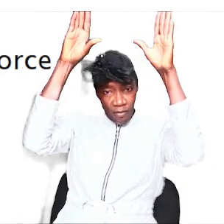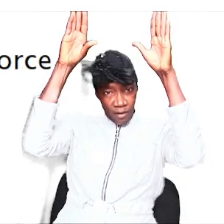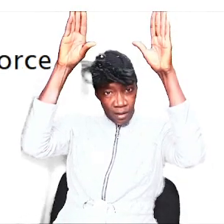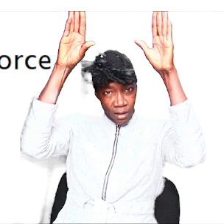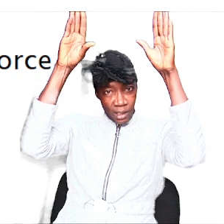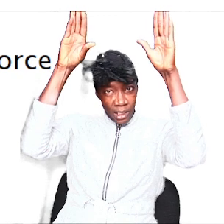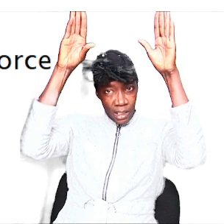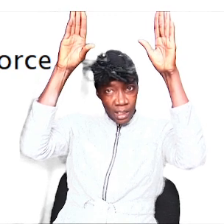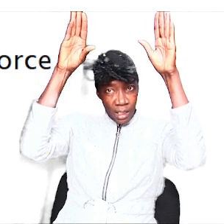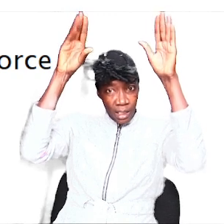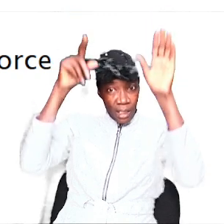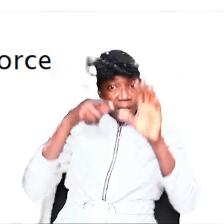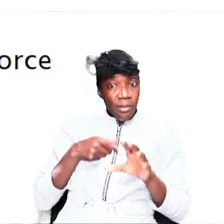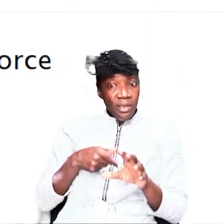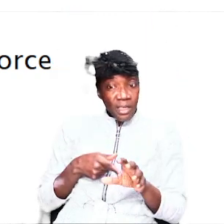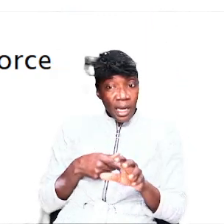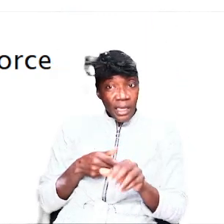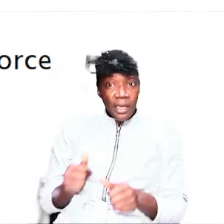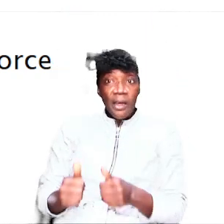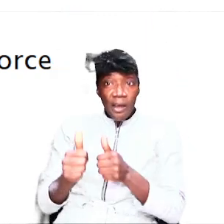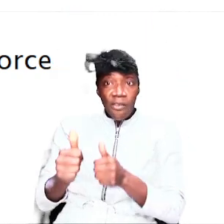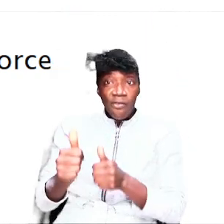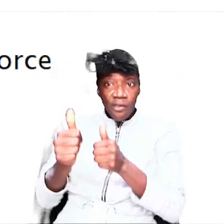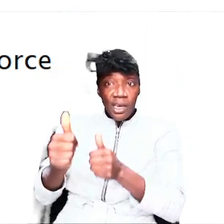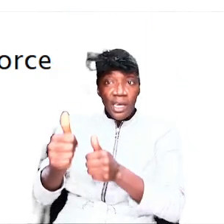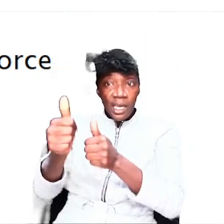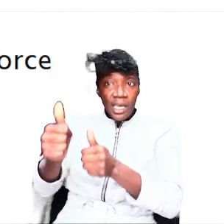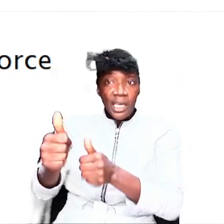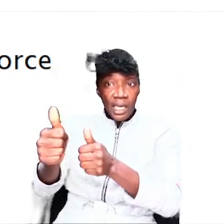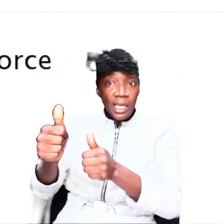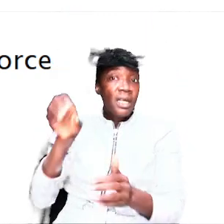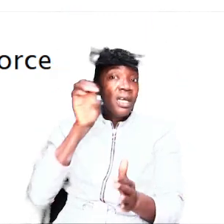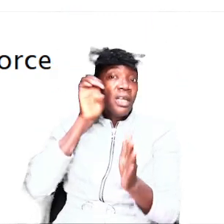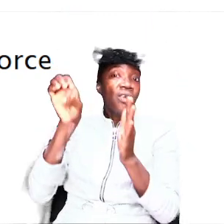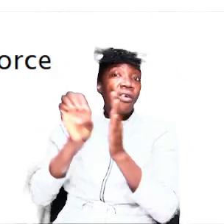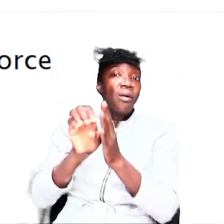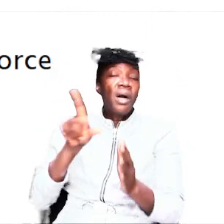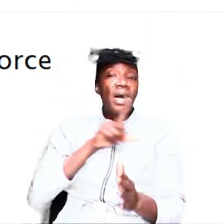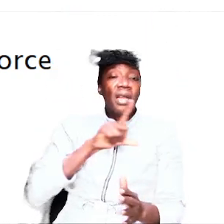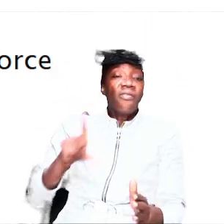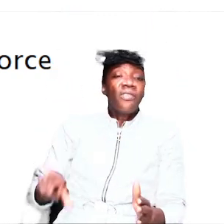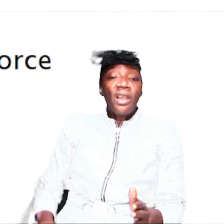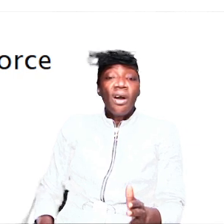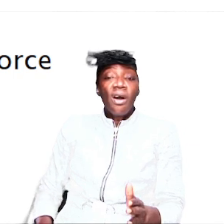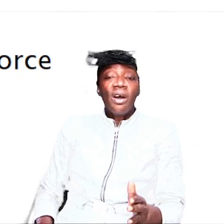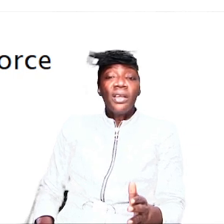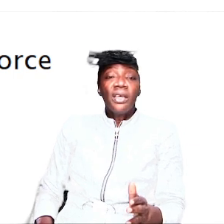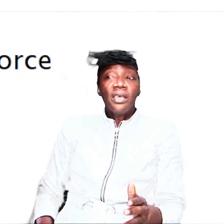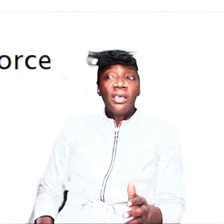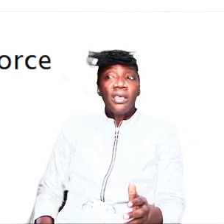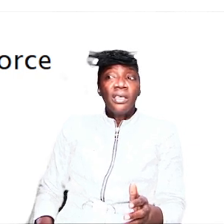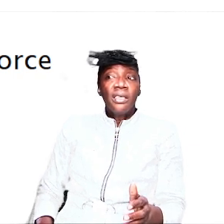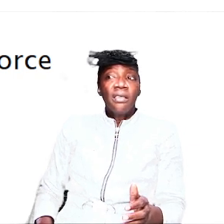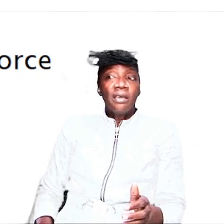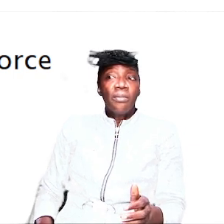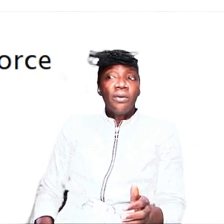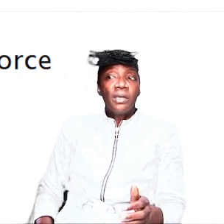So he started out by following the commandment of the Lord. Everything that Saul instructed him to do, he